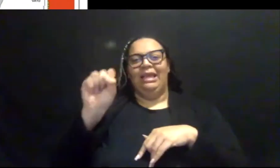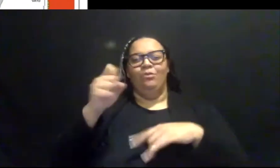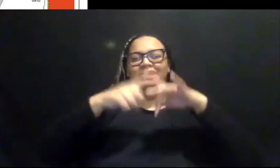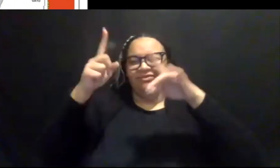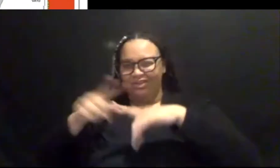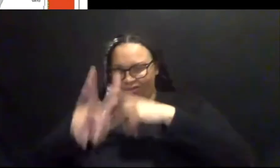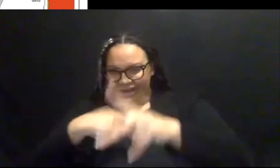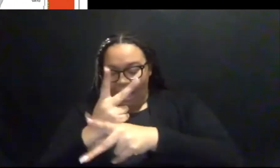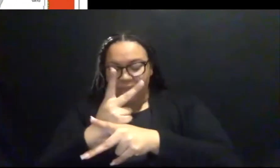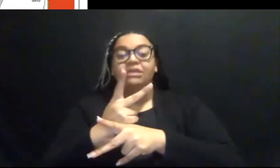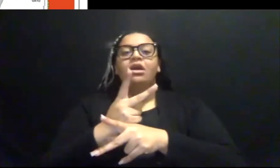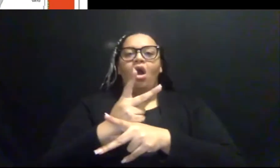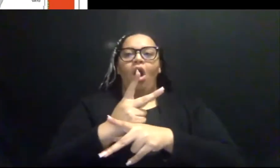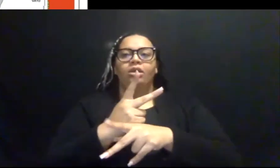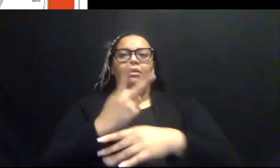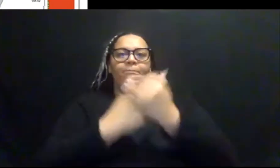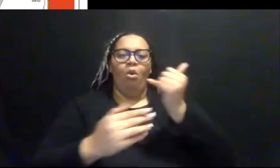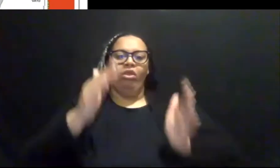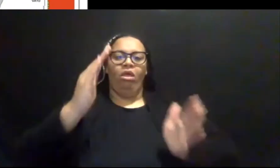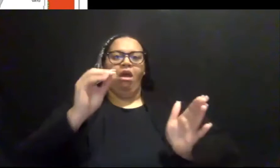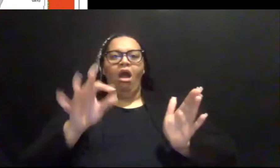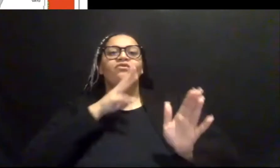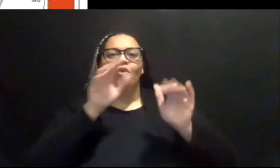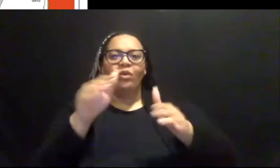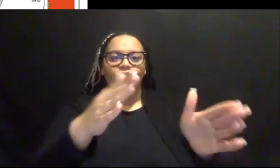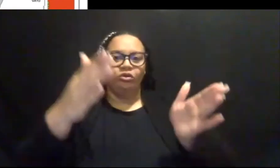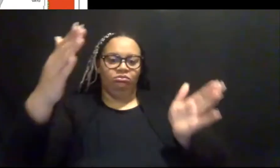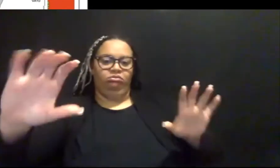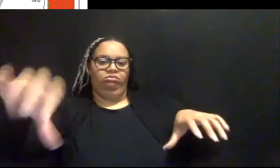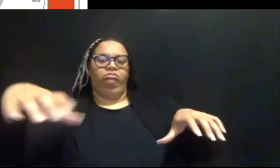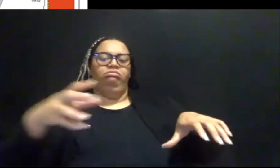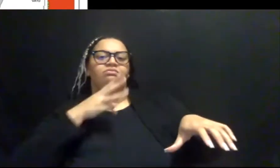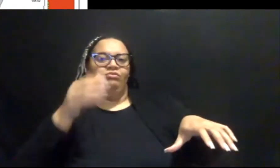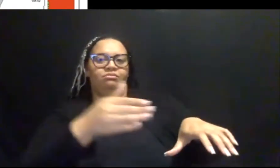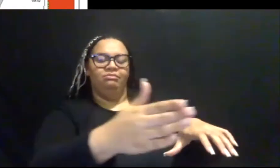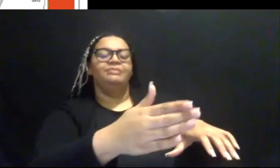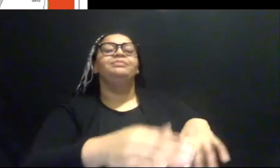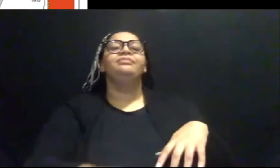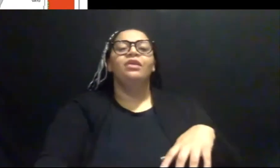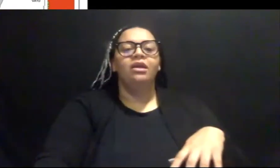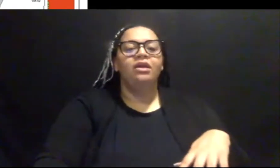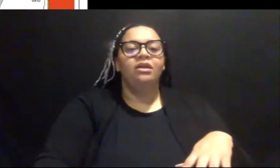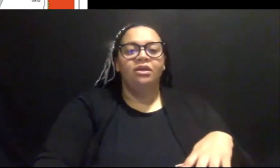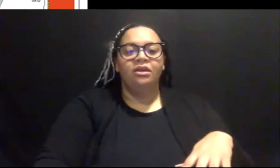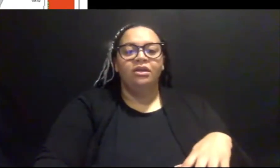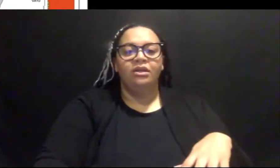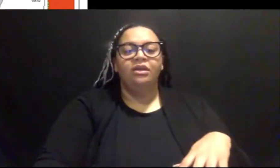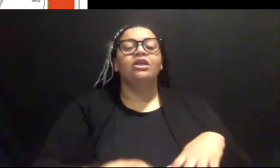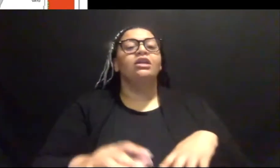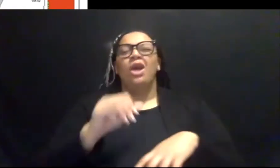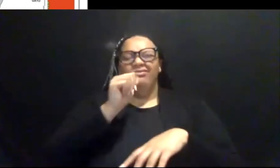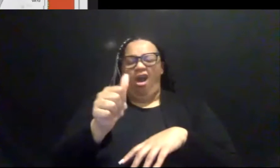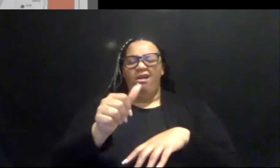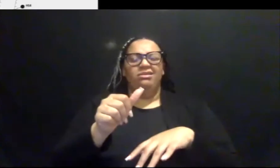either sides of rivers. And so this actually makes a heck of a lot of sense. It's just not aligned with, current conservation